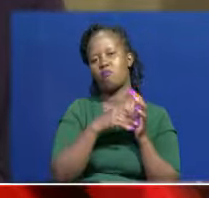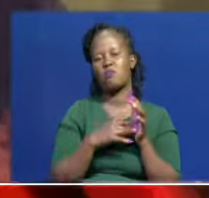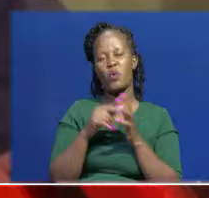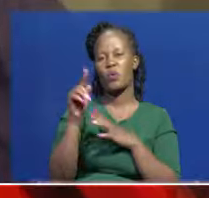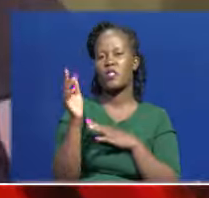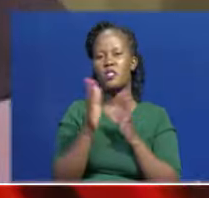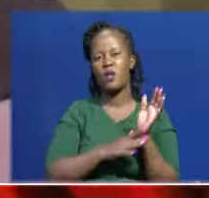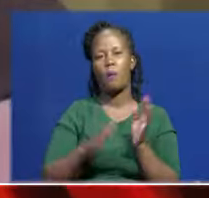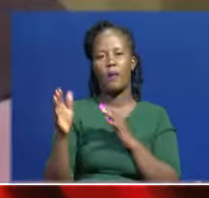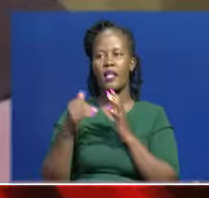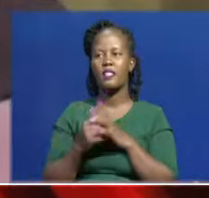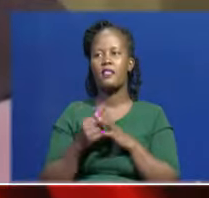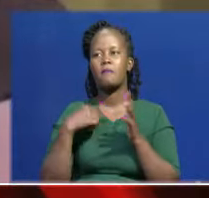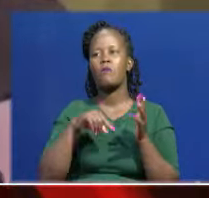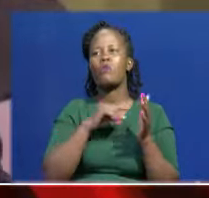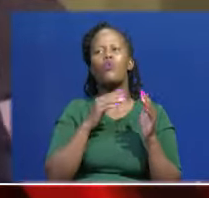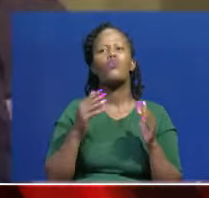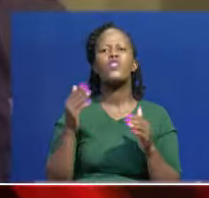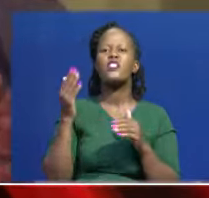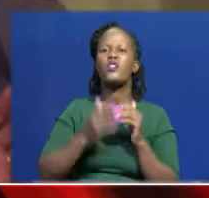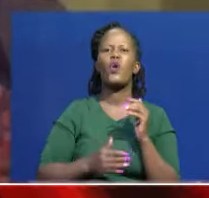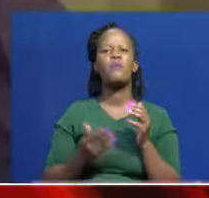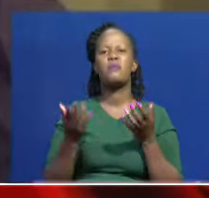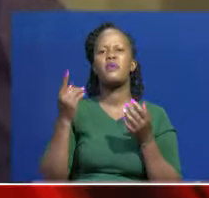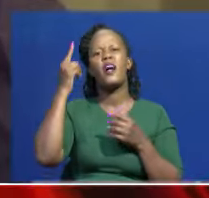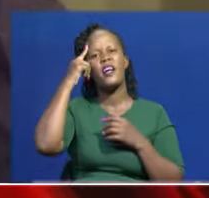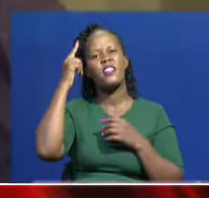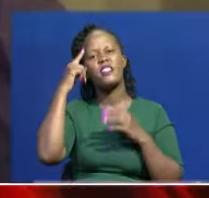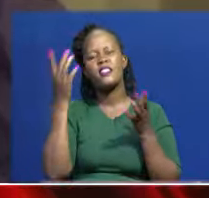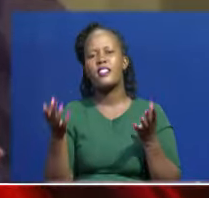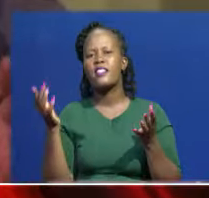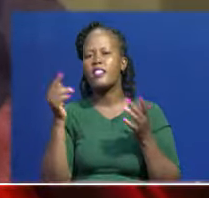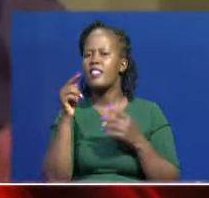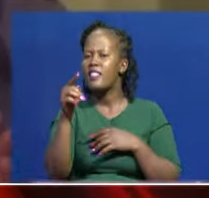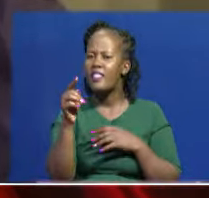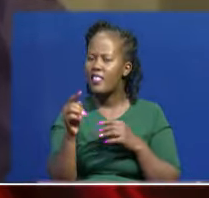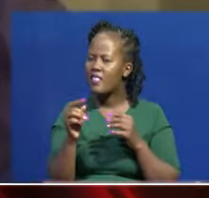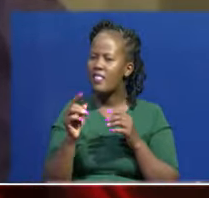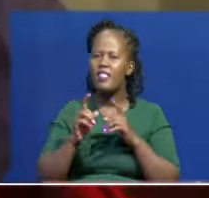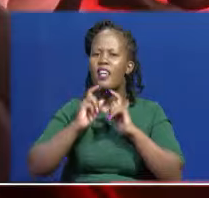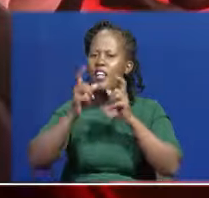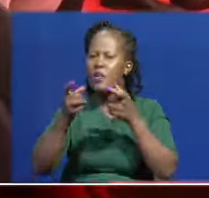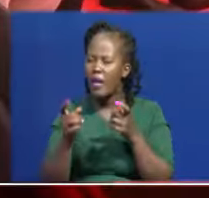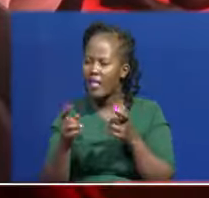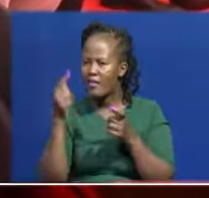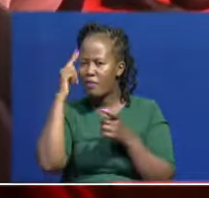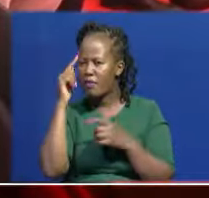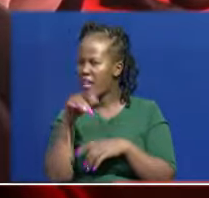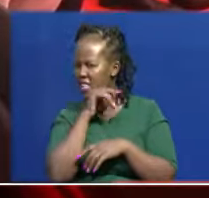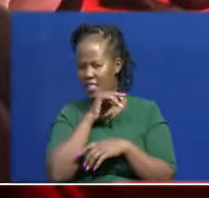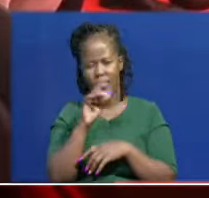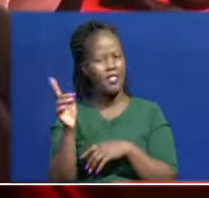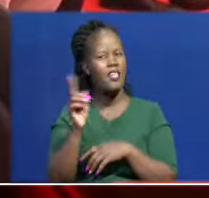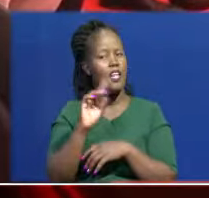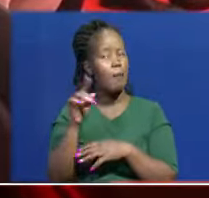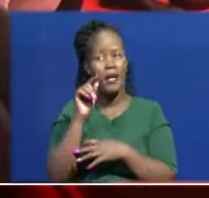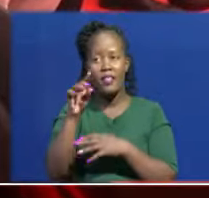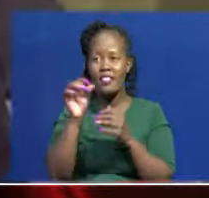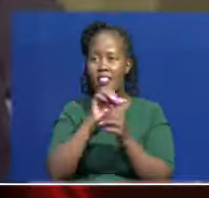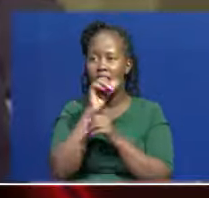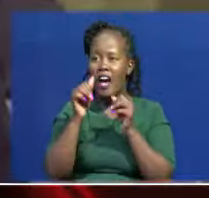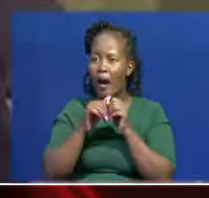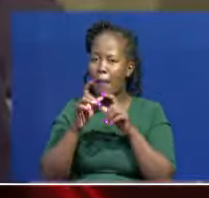stop making this thing look like it's a reward system, because it's not about